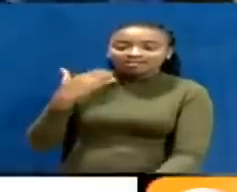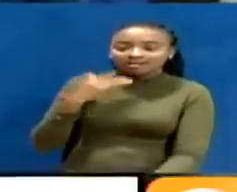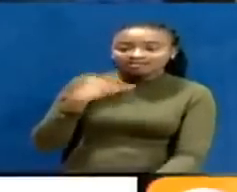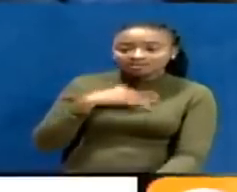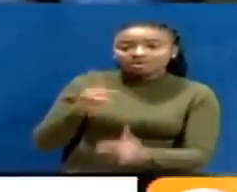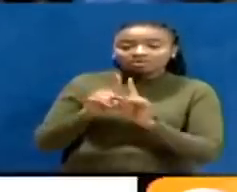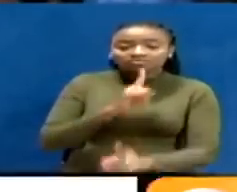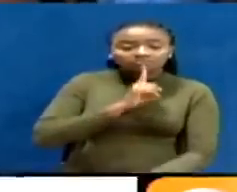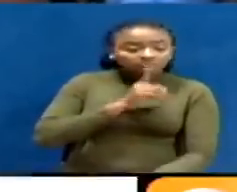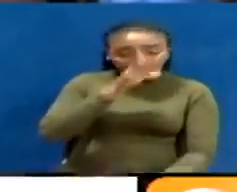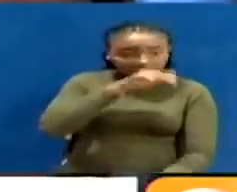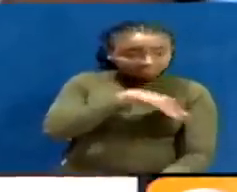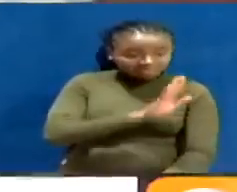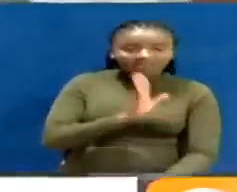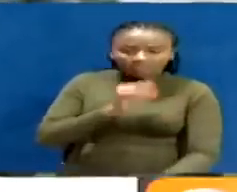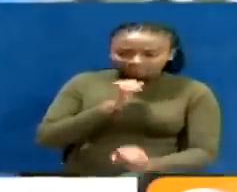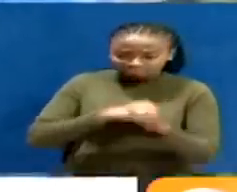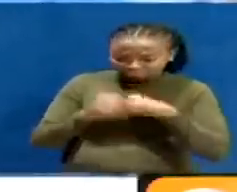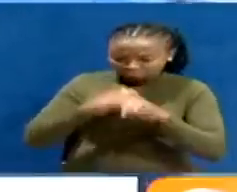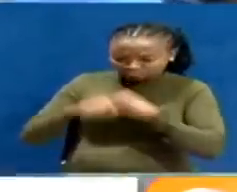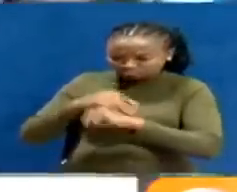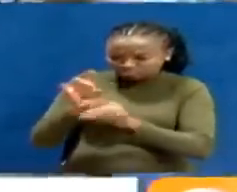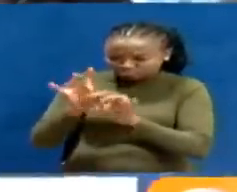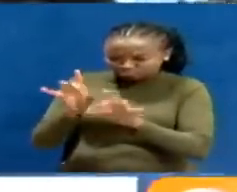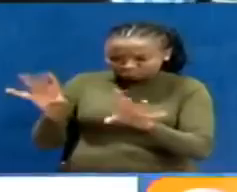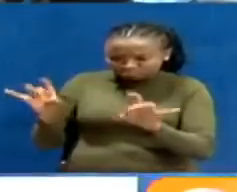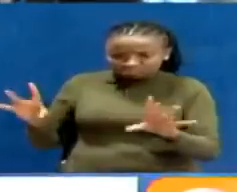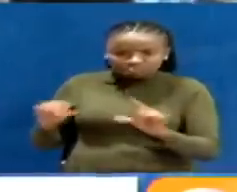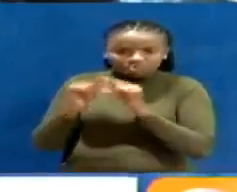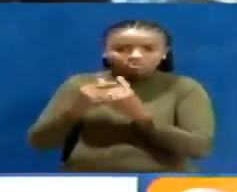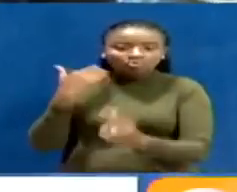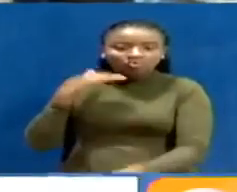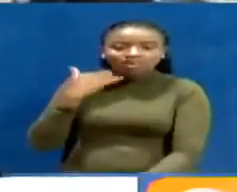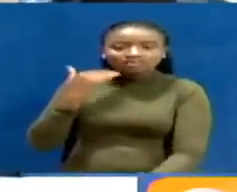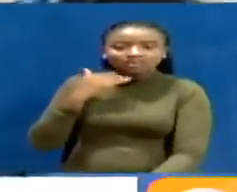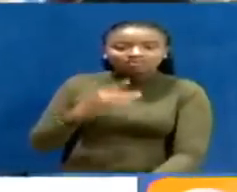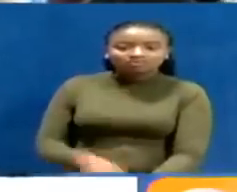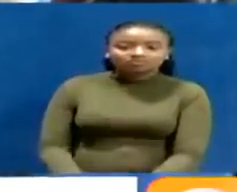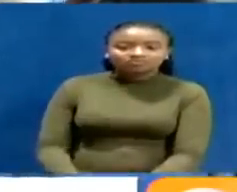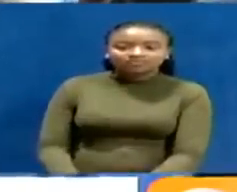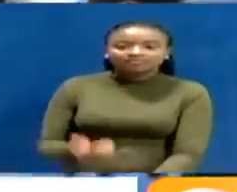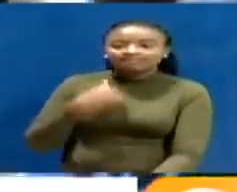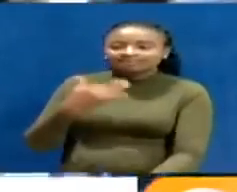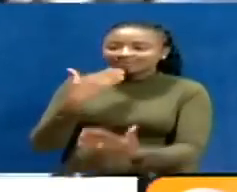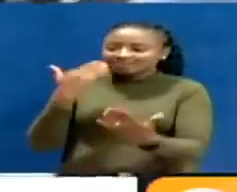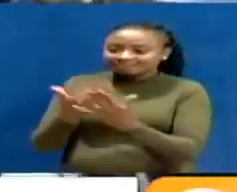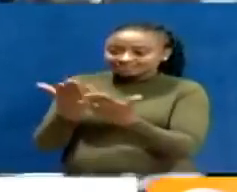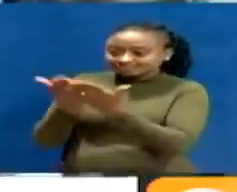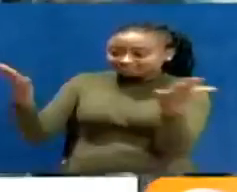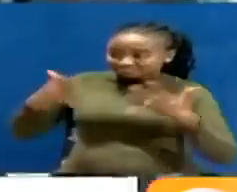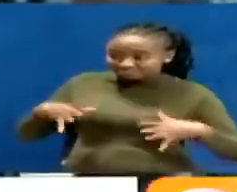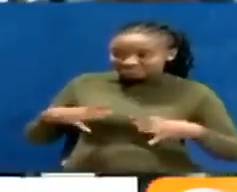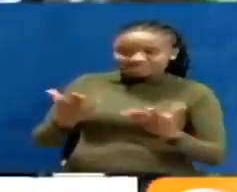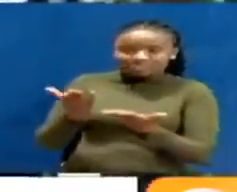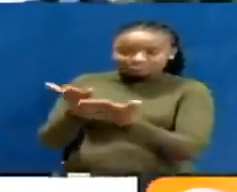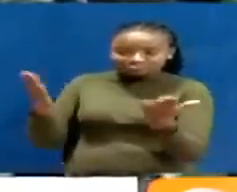says his officers will intensify operations to flush out the gang members. Kwanza sana sana na shukuru wana inji wa huku.